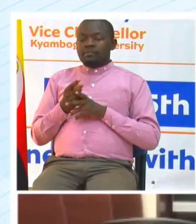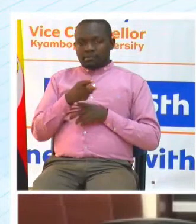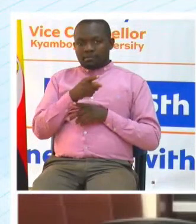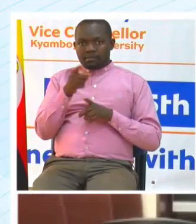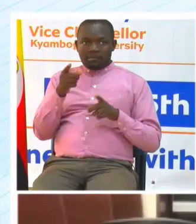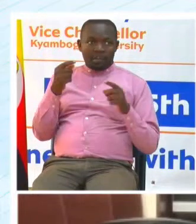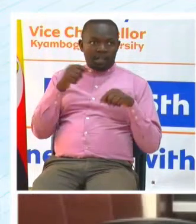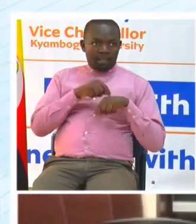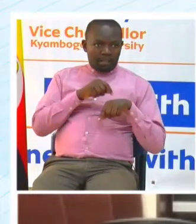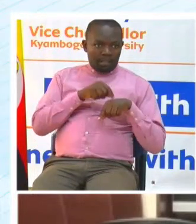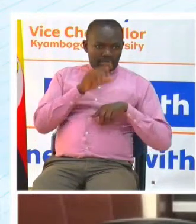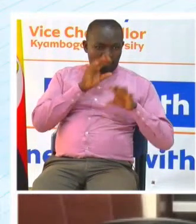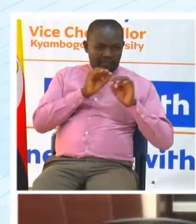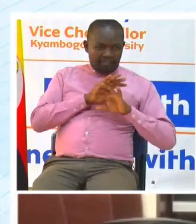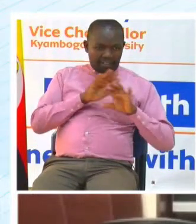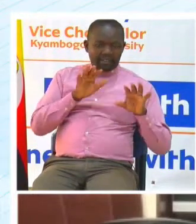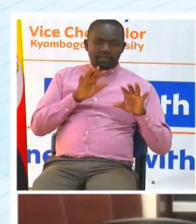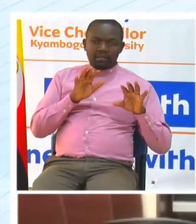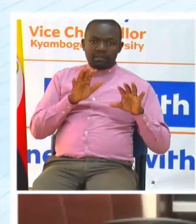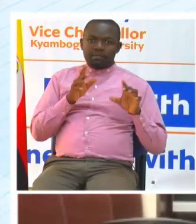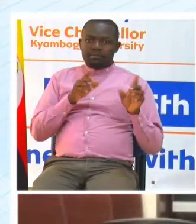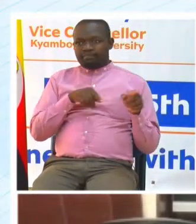practice what you have studied.